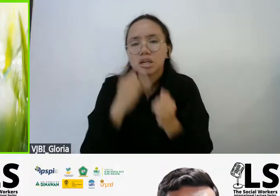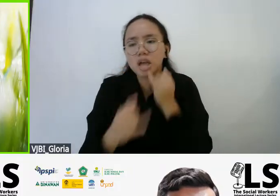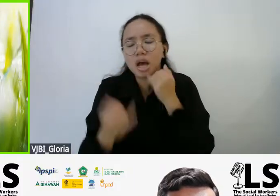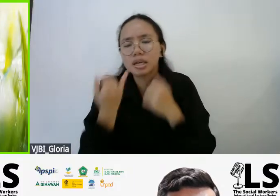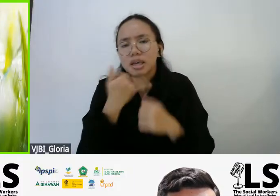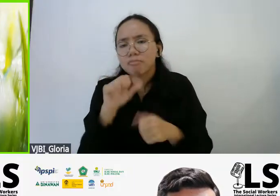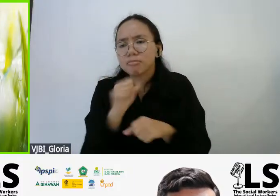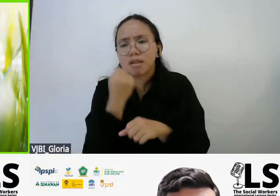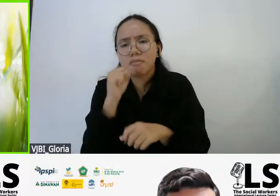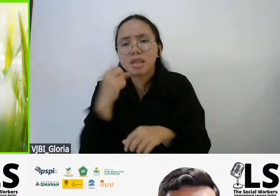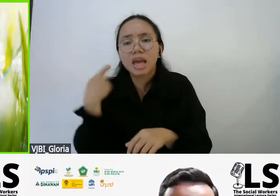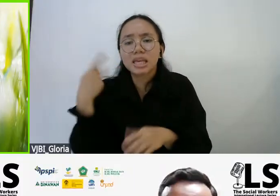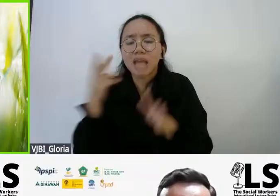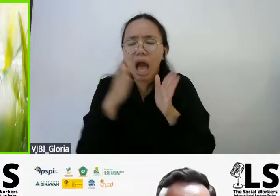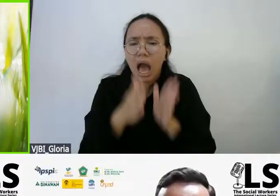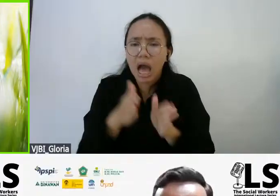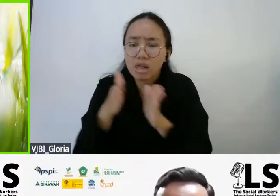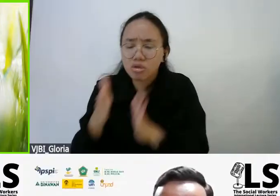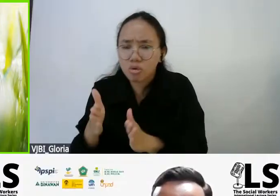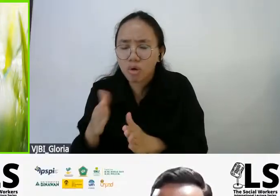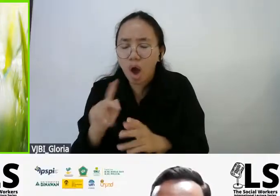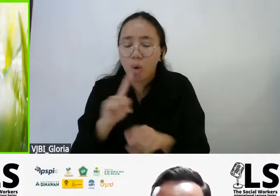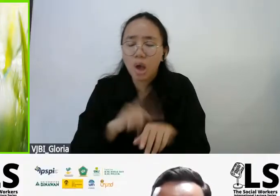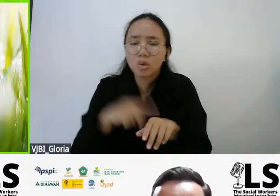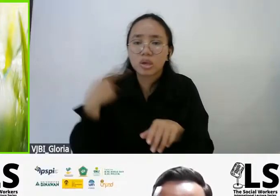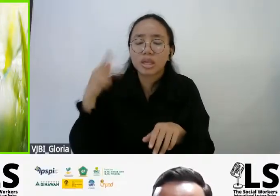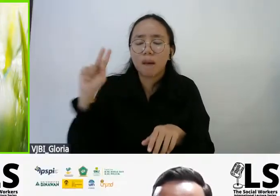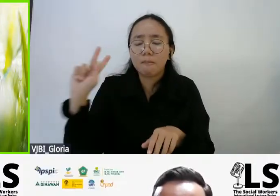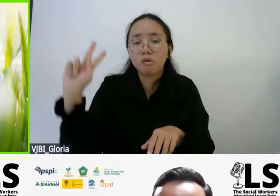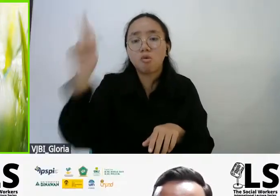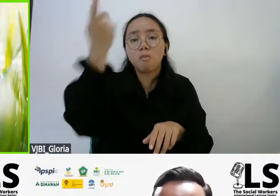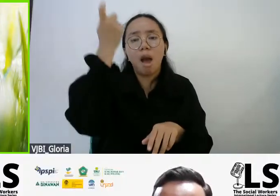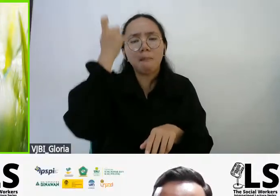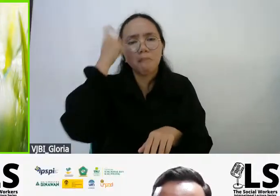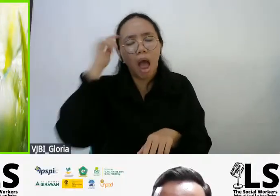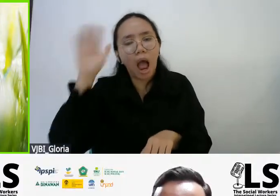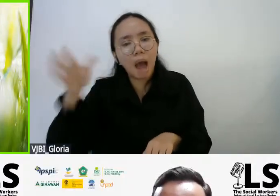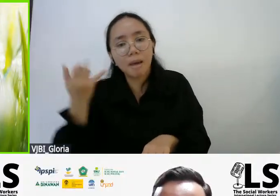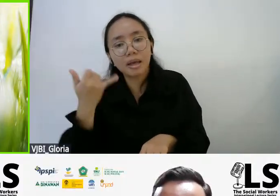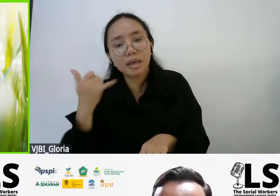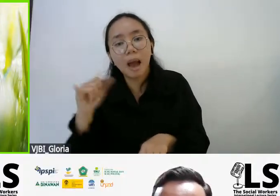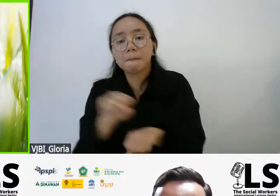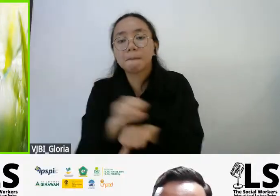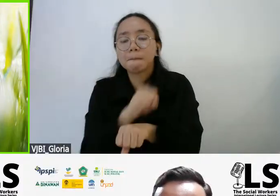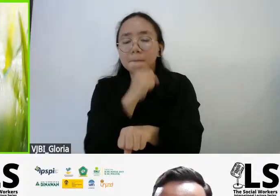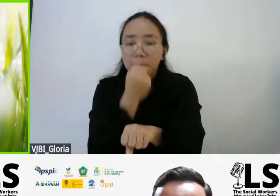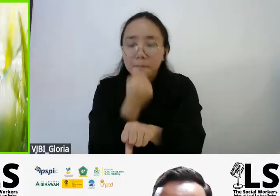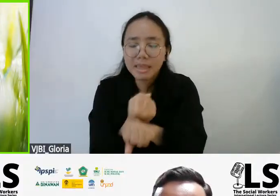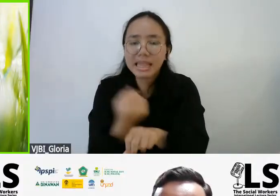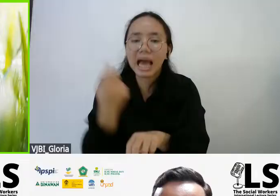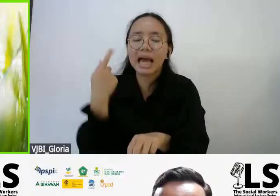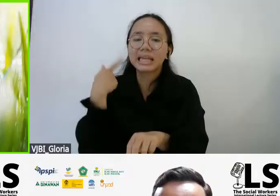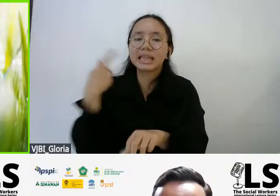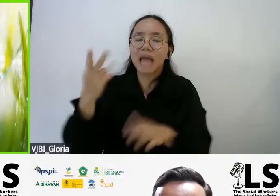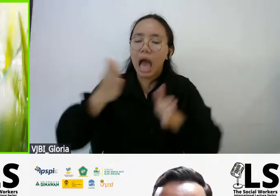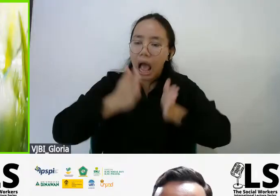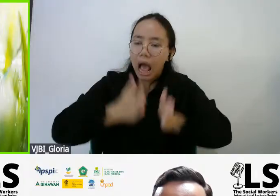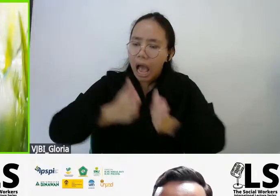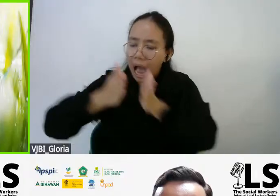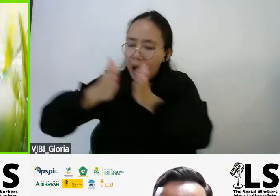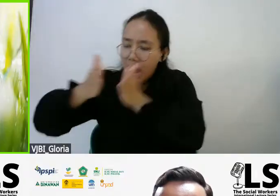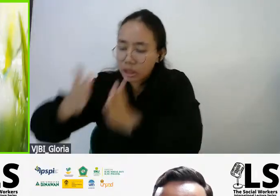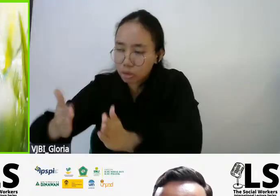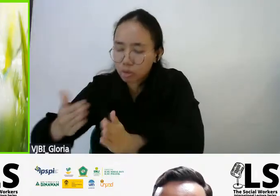about what can I control, it becomes a whole different picture. You can't ignore those